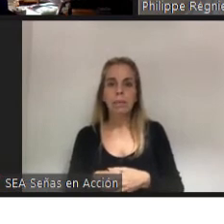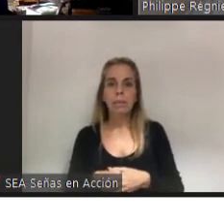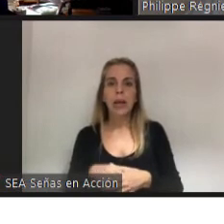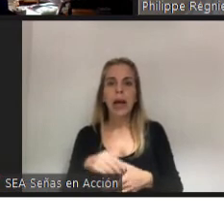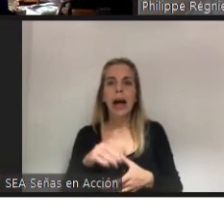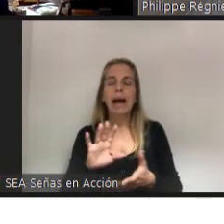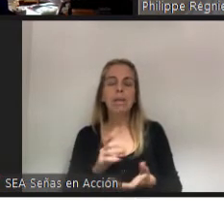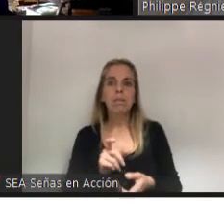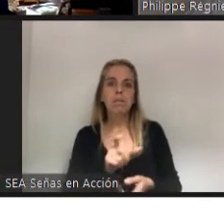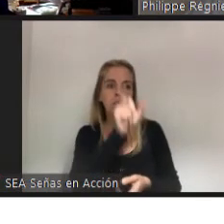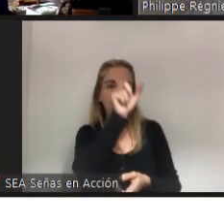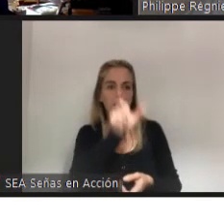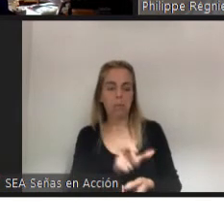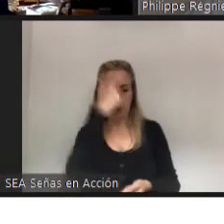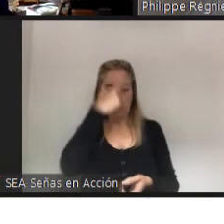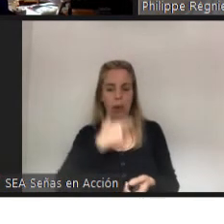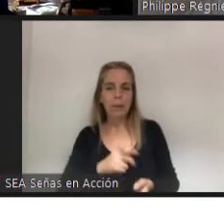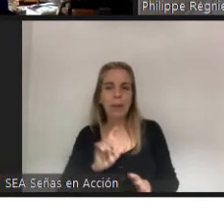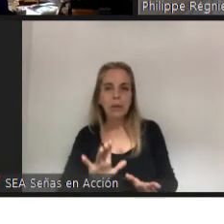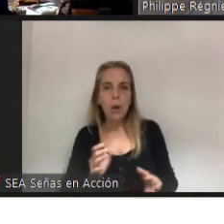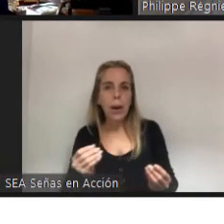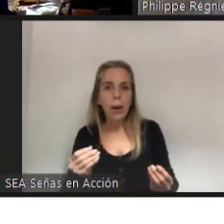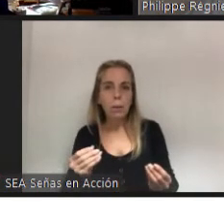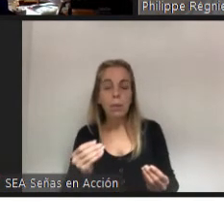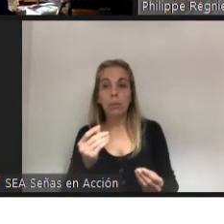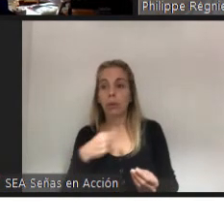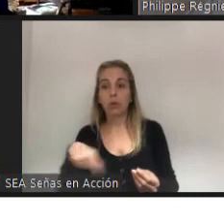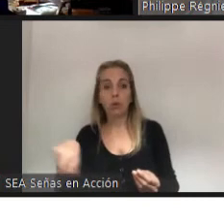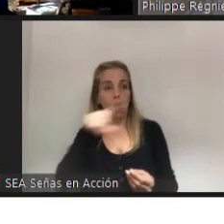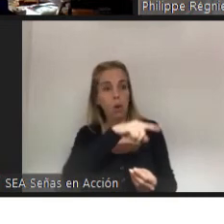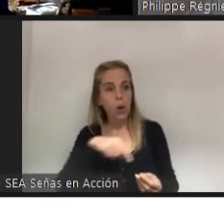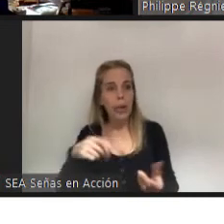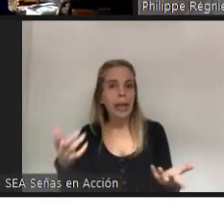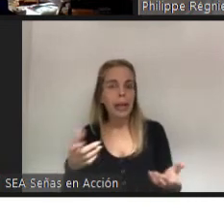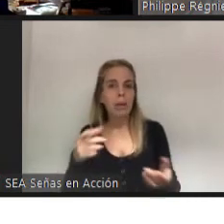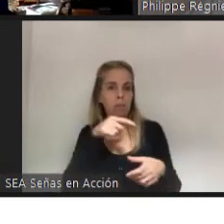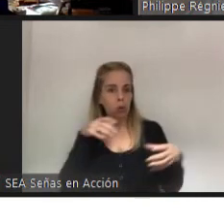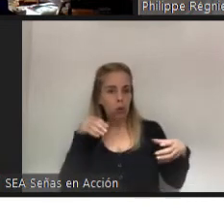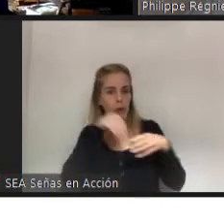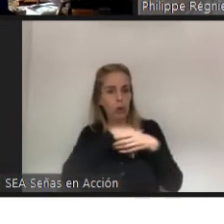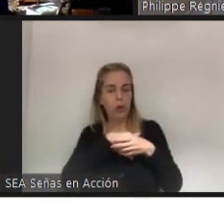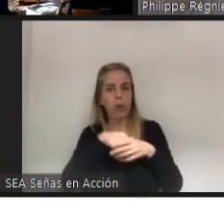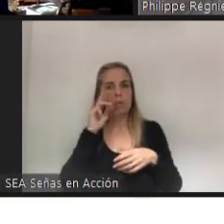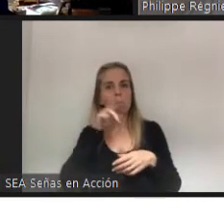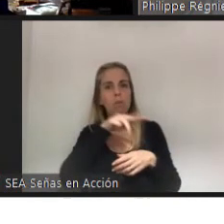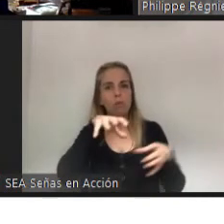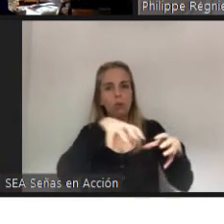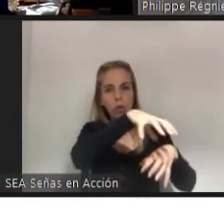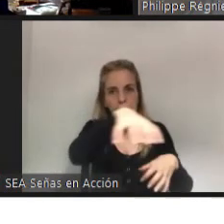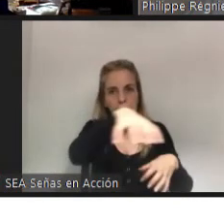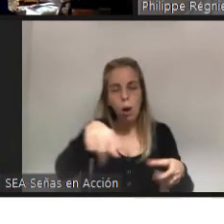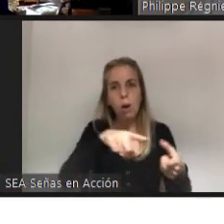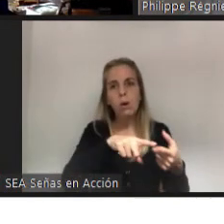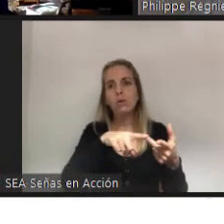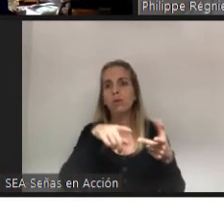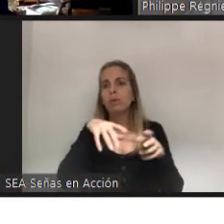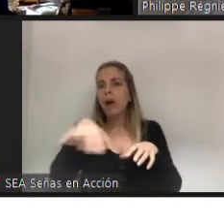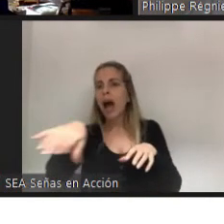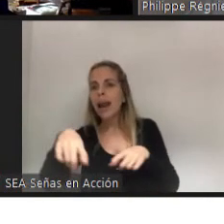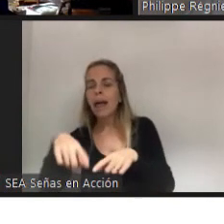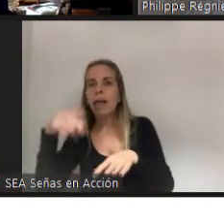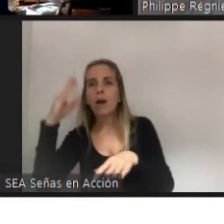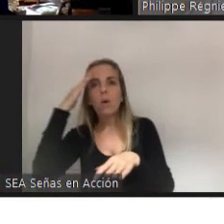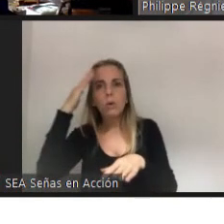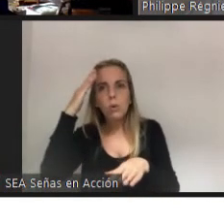with how citizens play a role here and how us from museums or from spaces of culture,